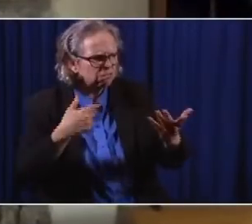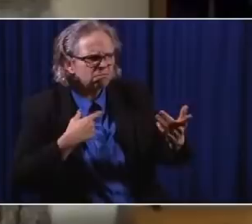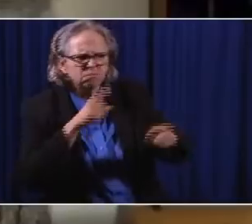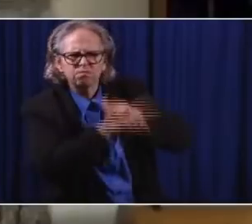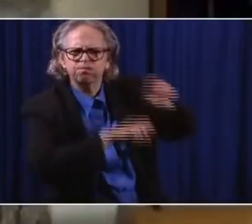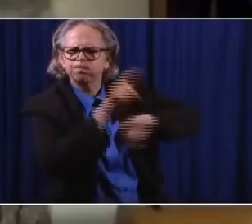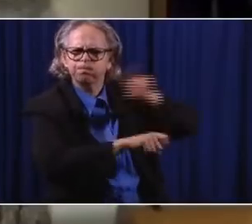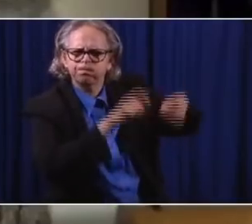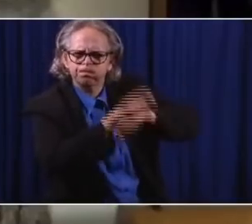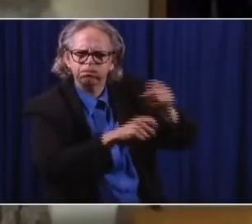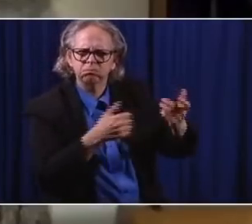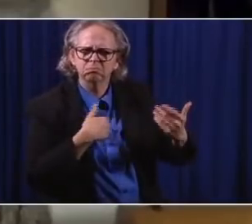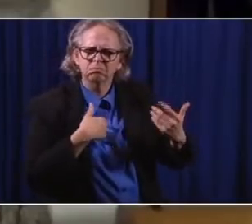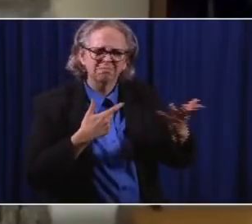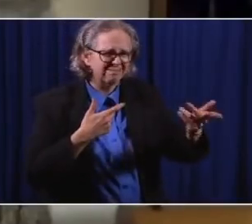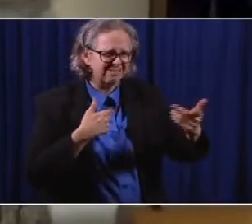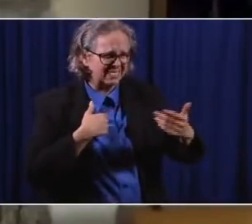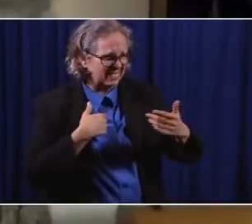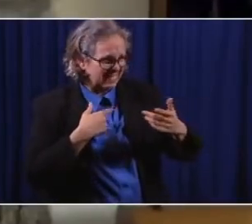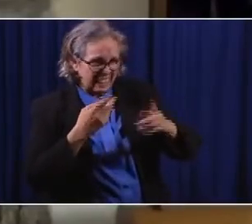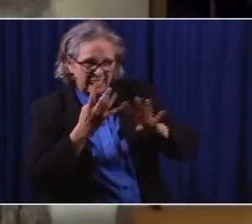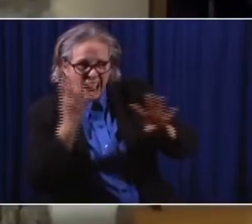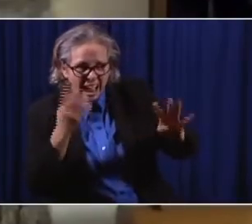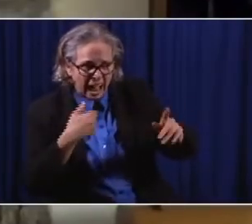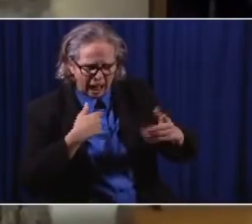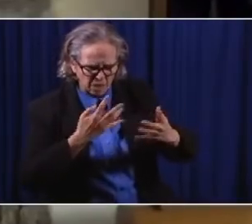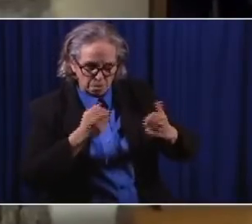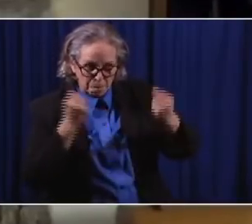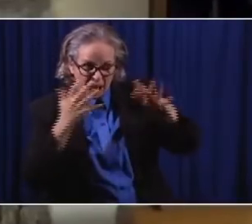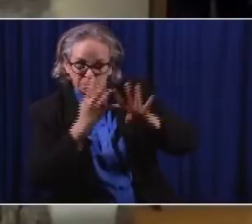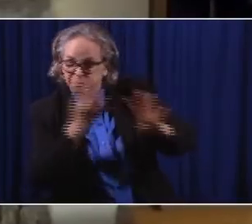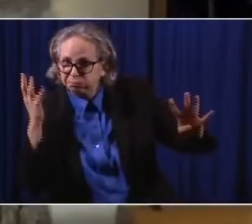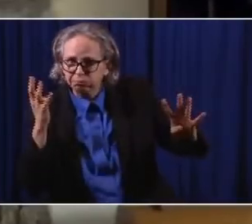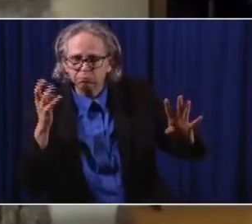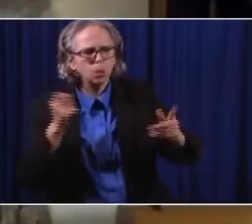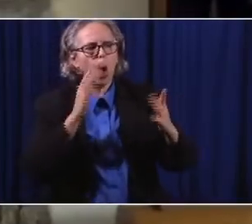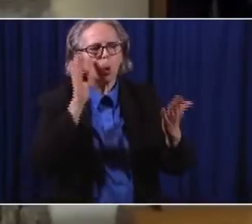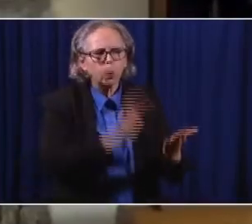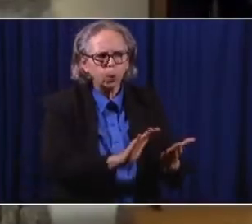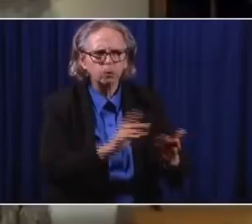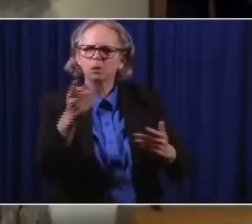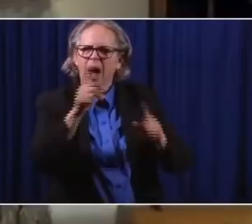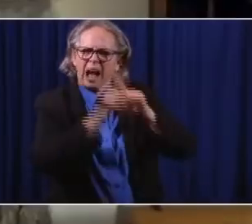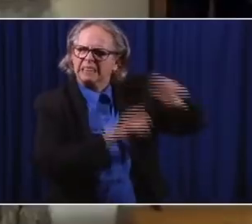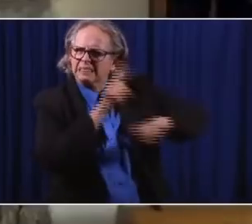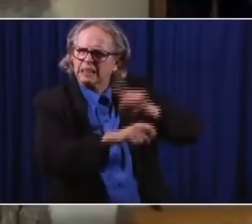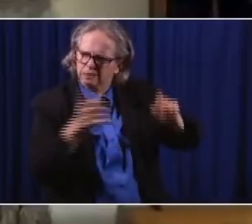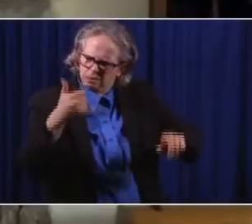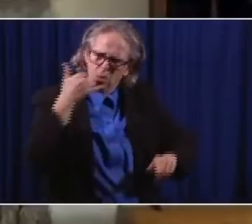something, depending on how many people are showing up at that time of day,